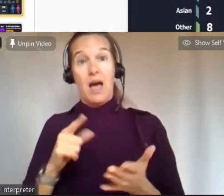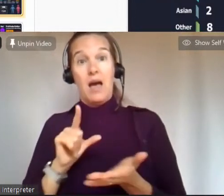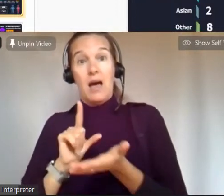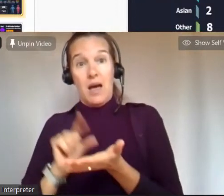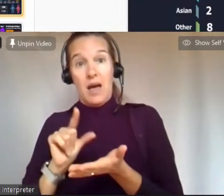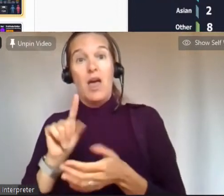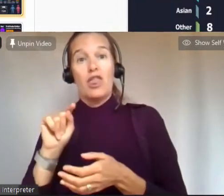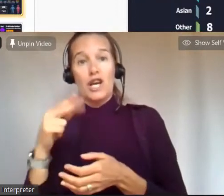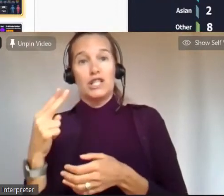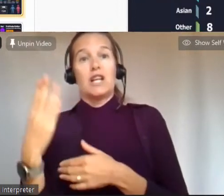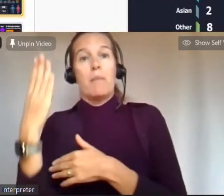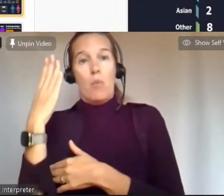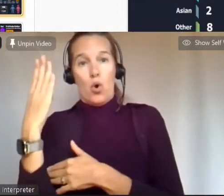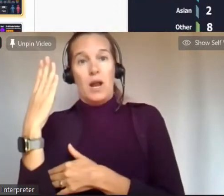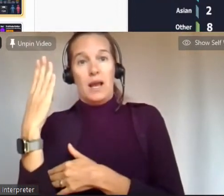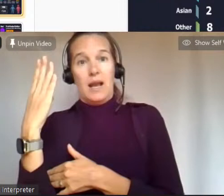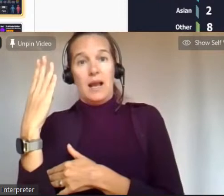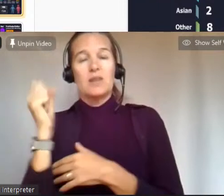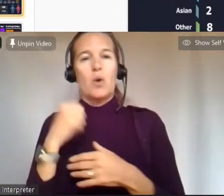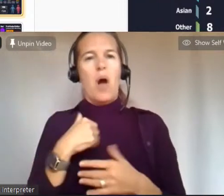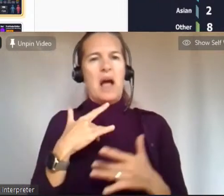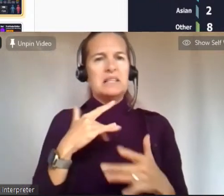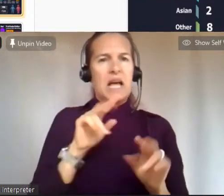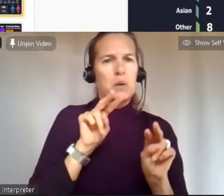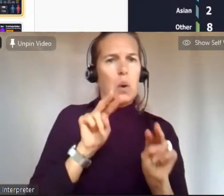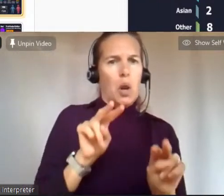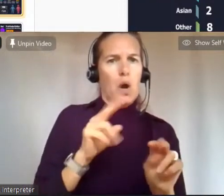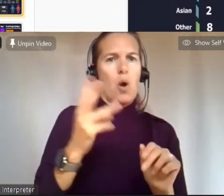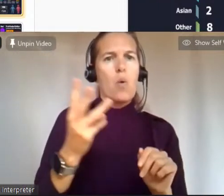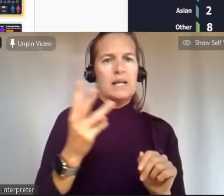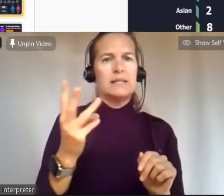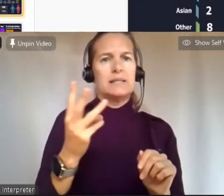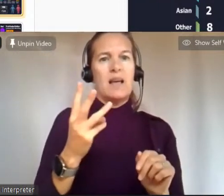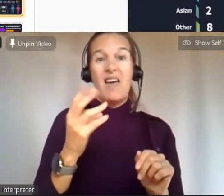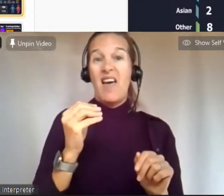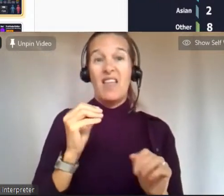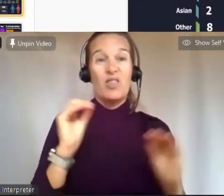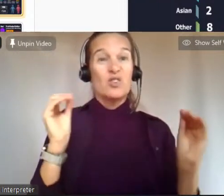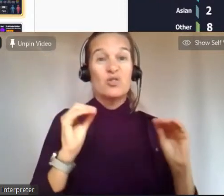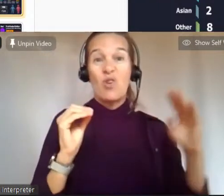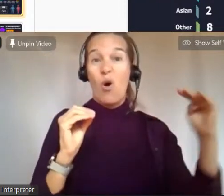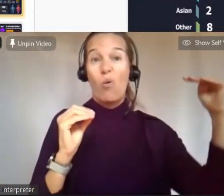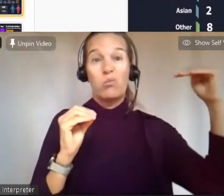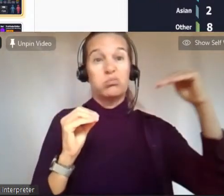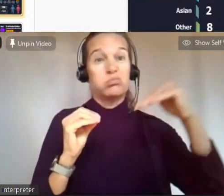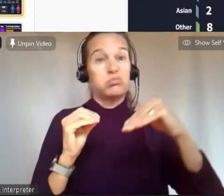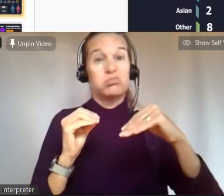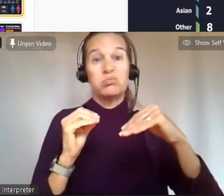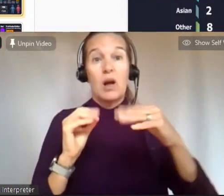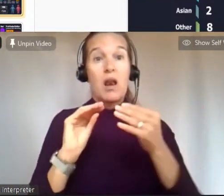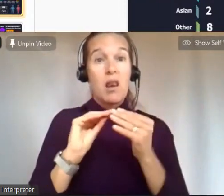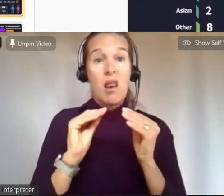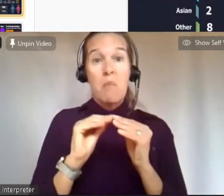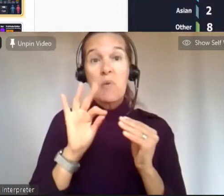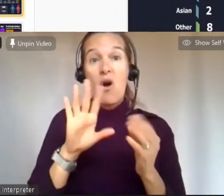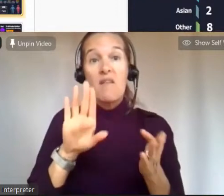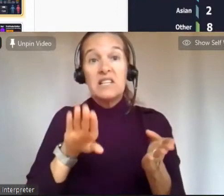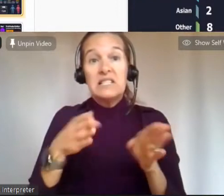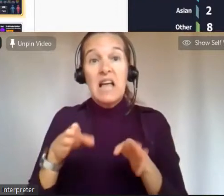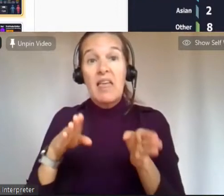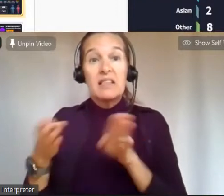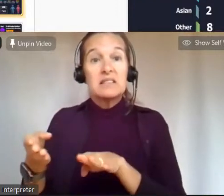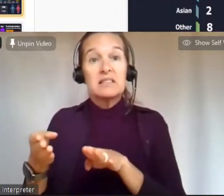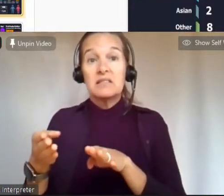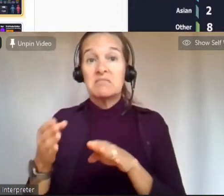So it has not diminished at all, either the number of deaths or